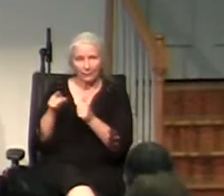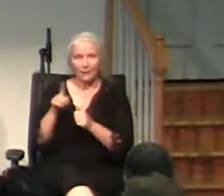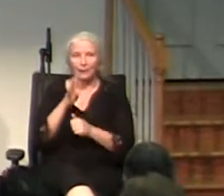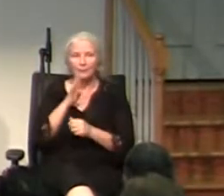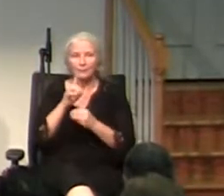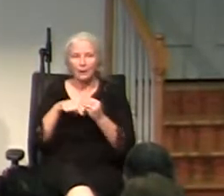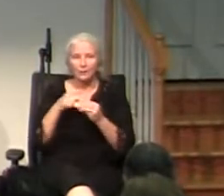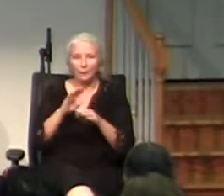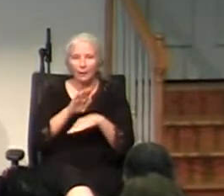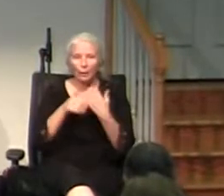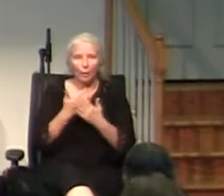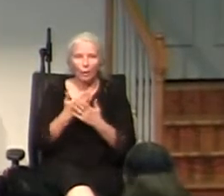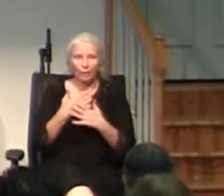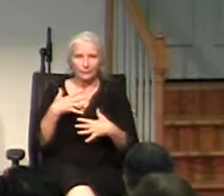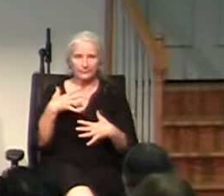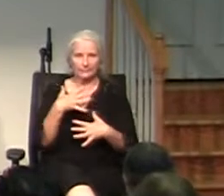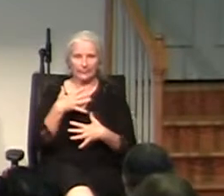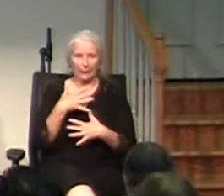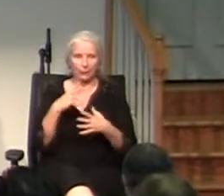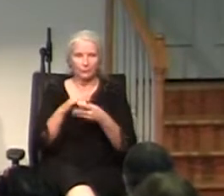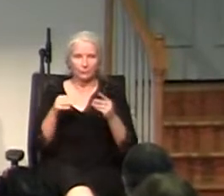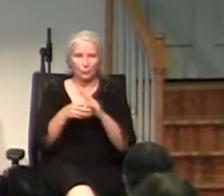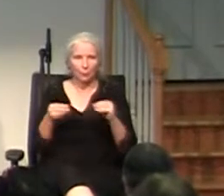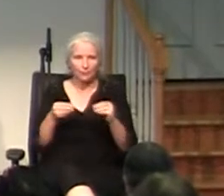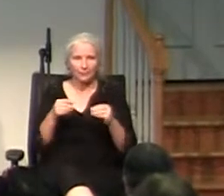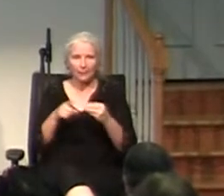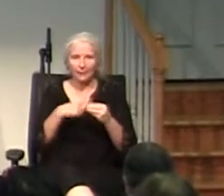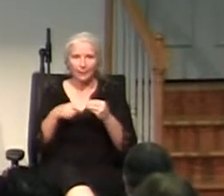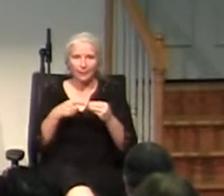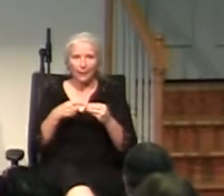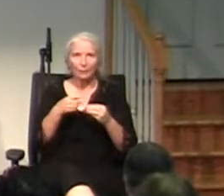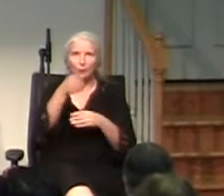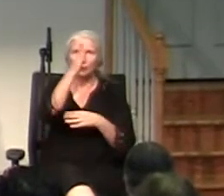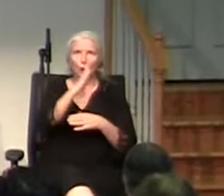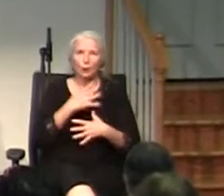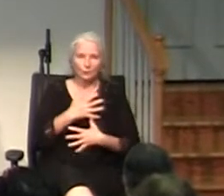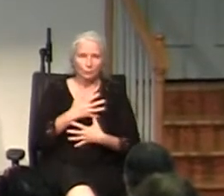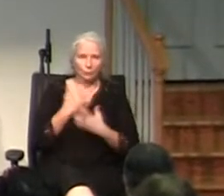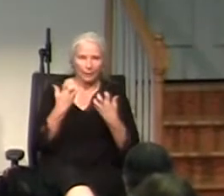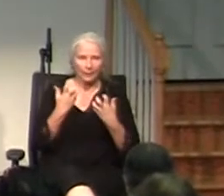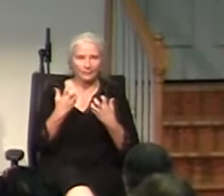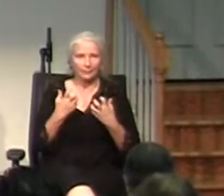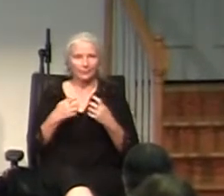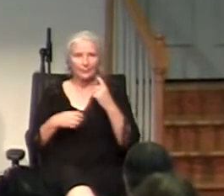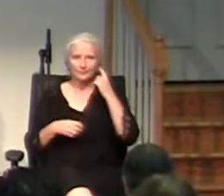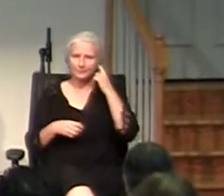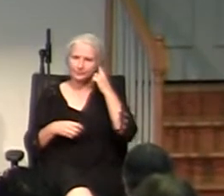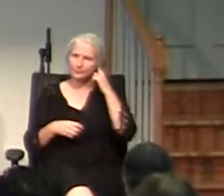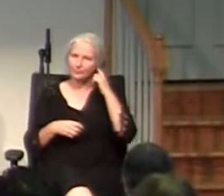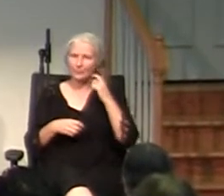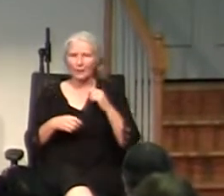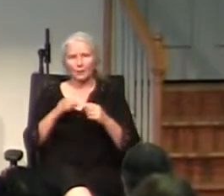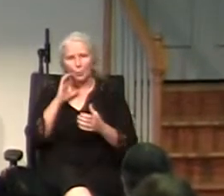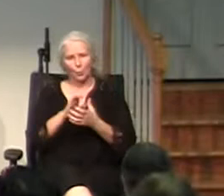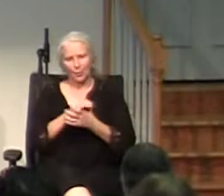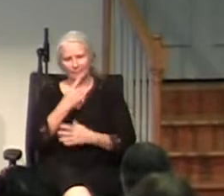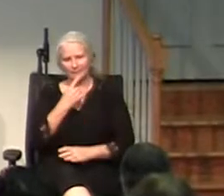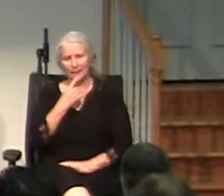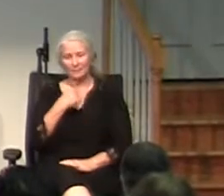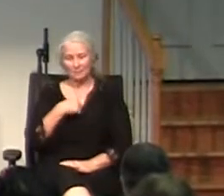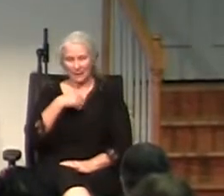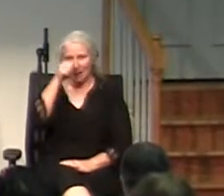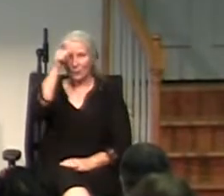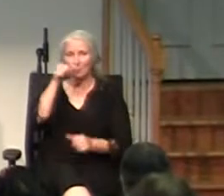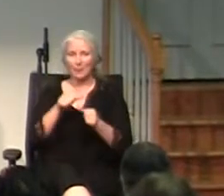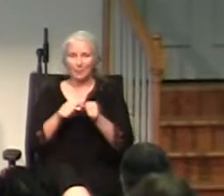horror stories and the wrath of God. And she said, I can remember when I was 3 years old. She